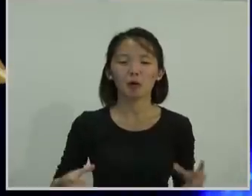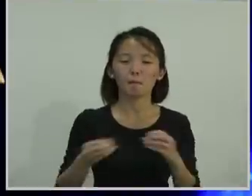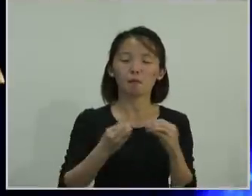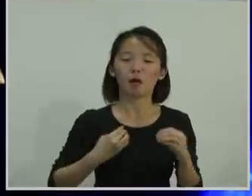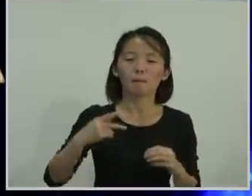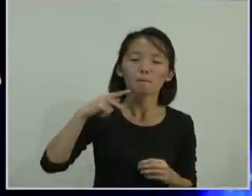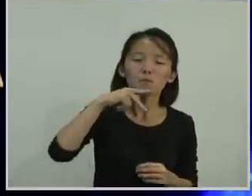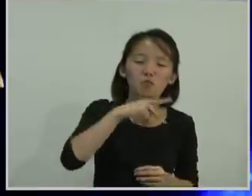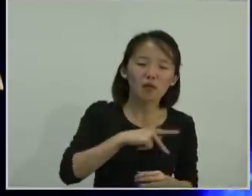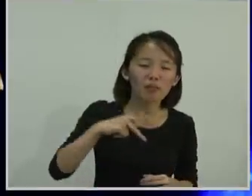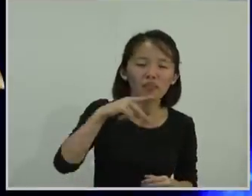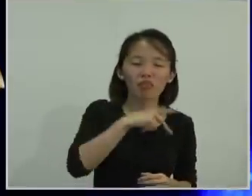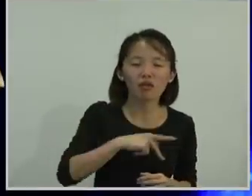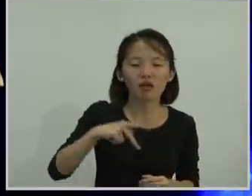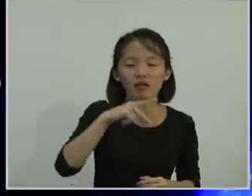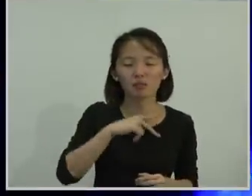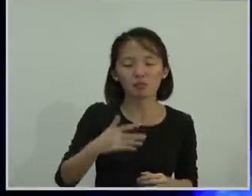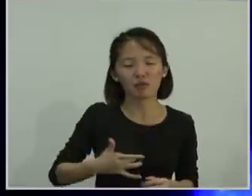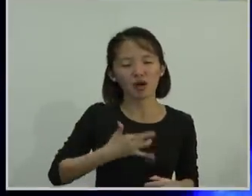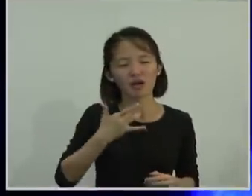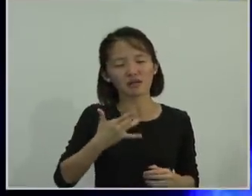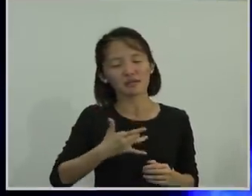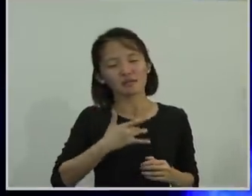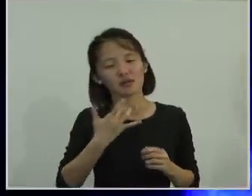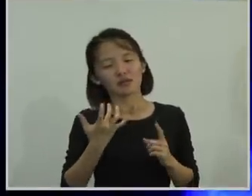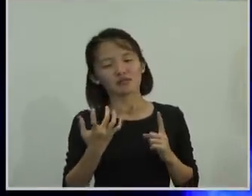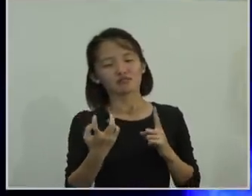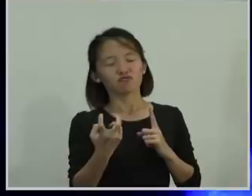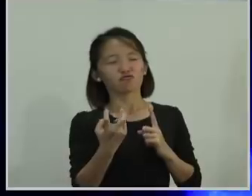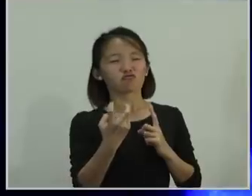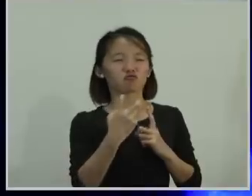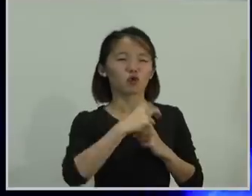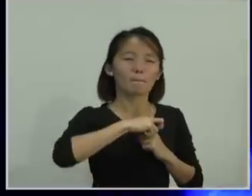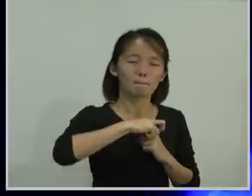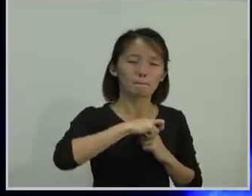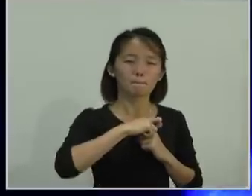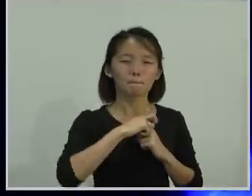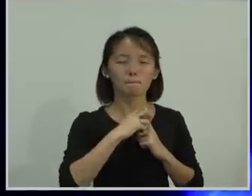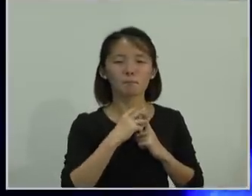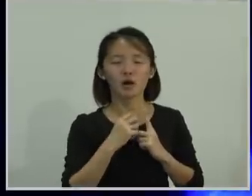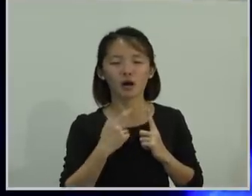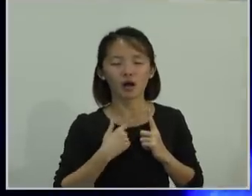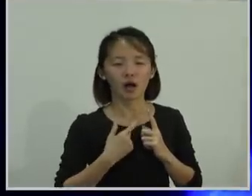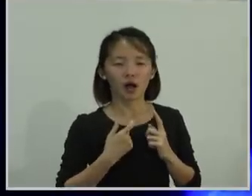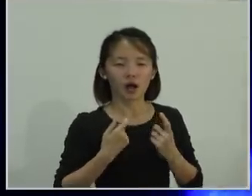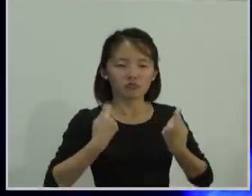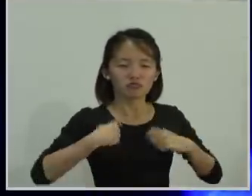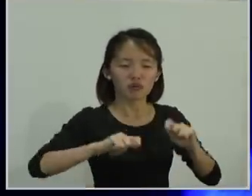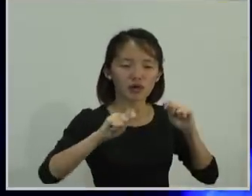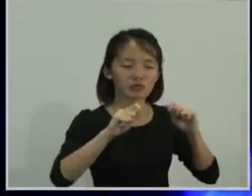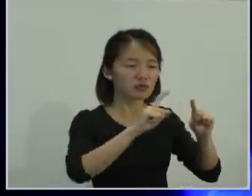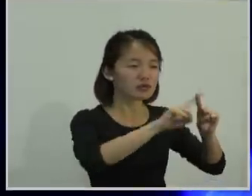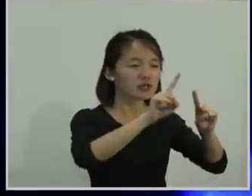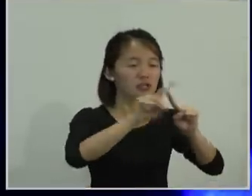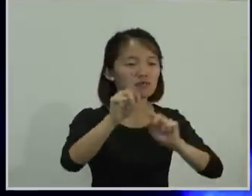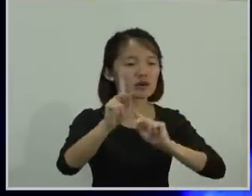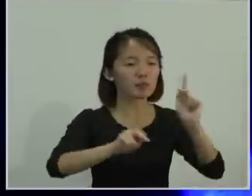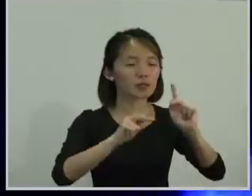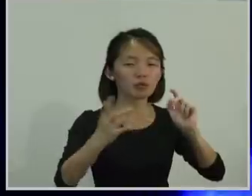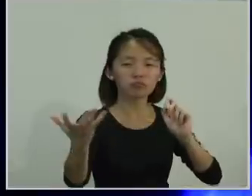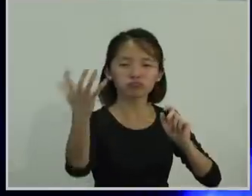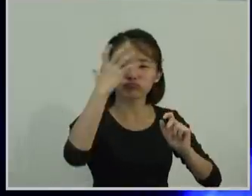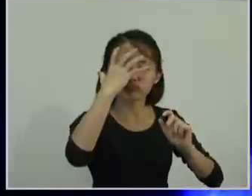felt trapped. I was trying to wear so many masks that I just didn't know who I